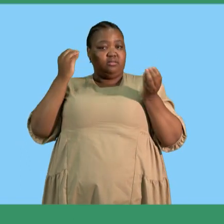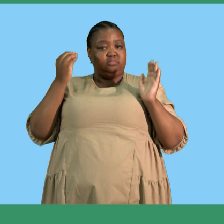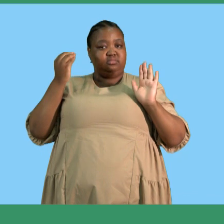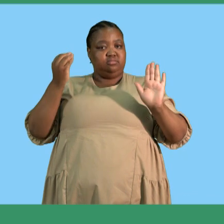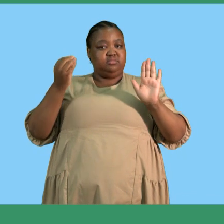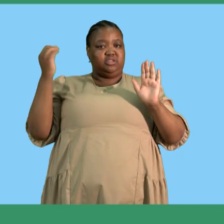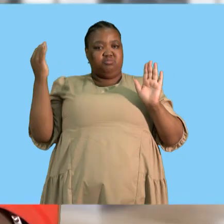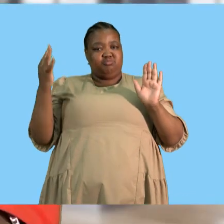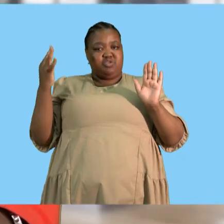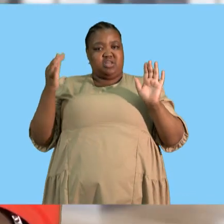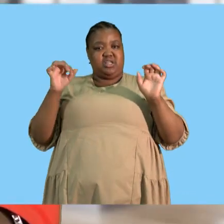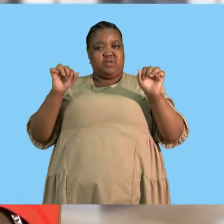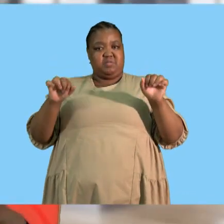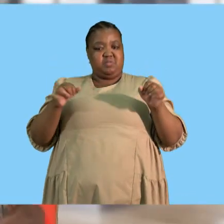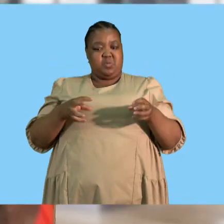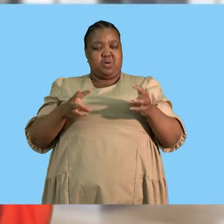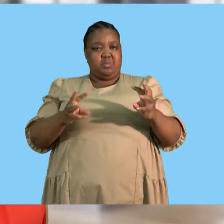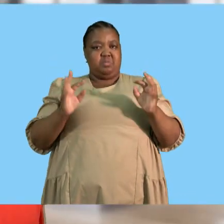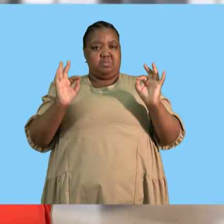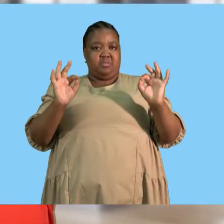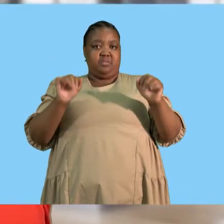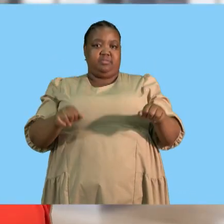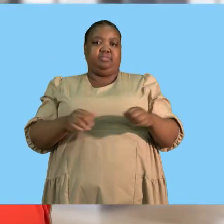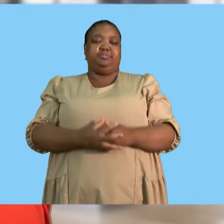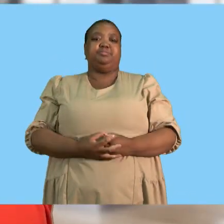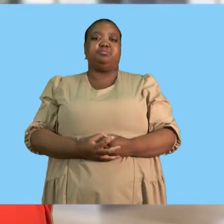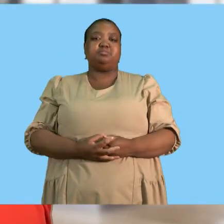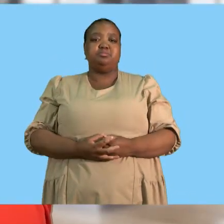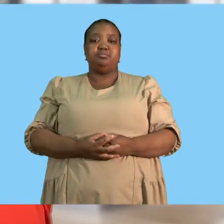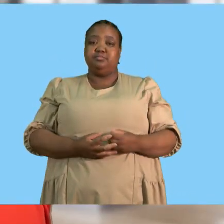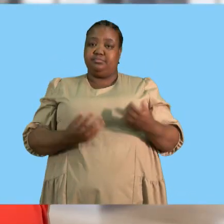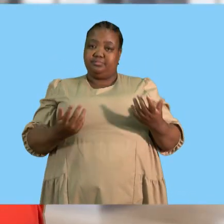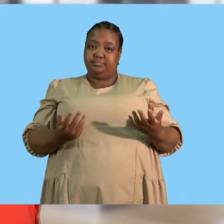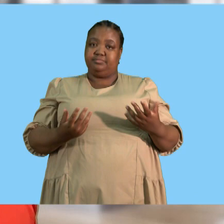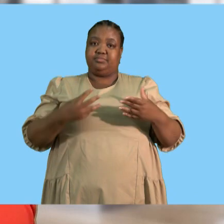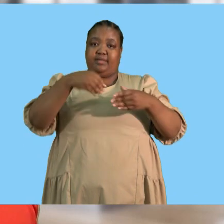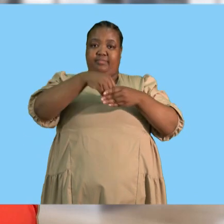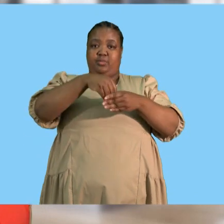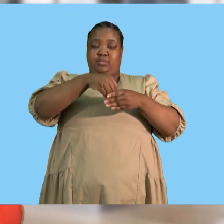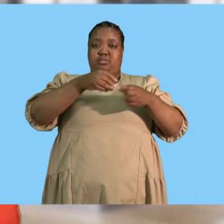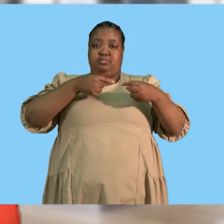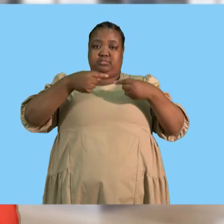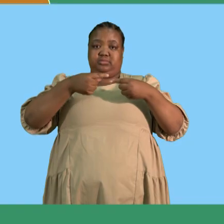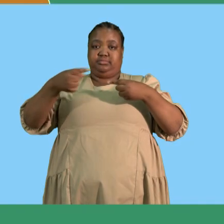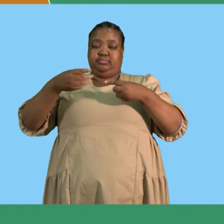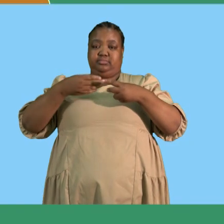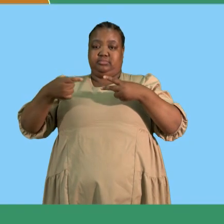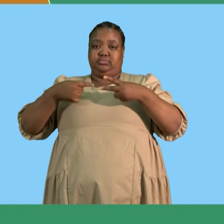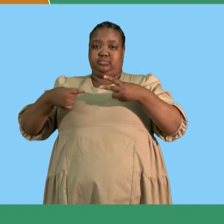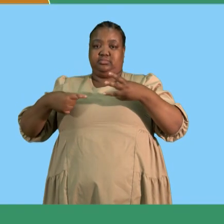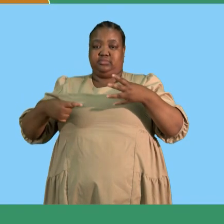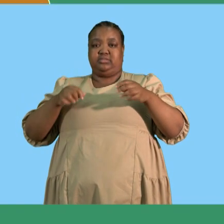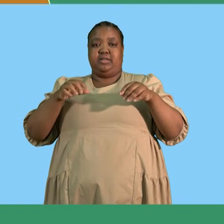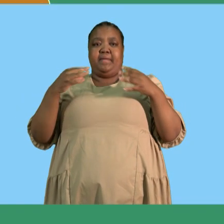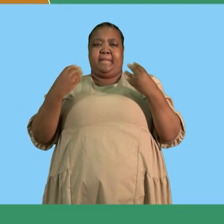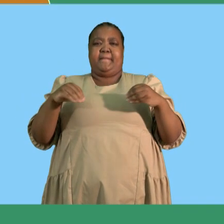an effective manner. Now, when you look at our concept map, you will then see that business